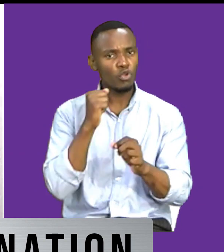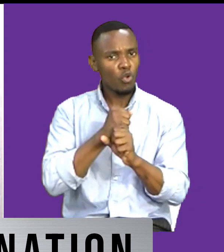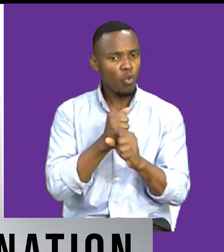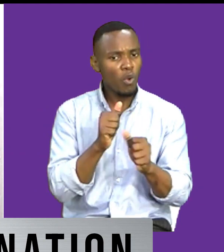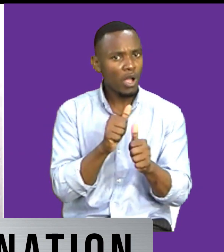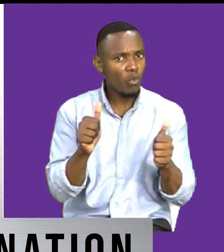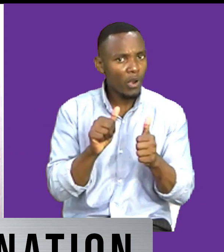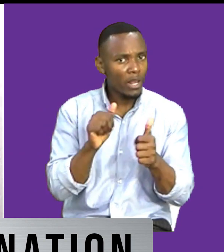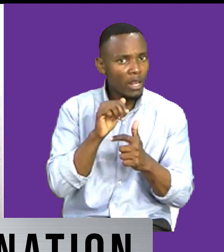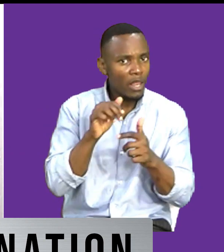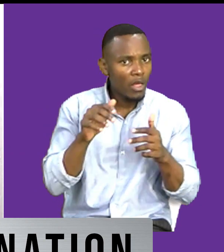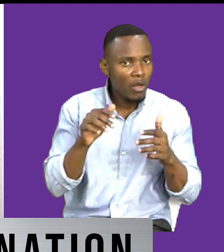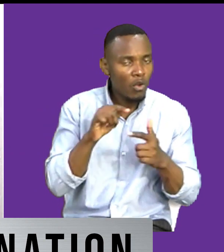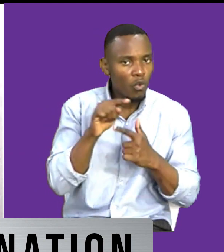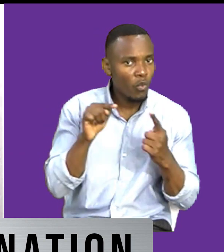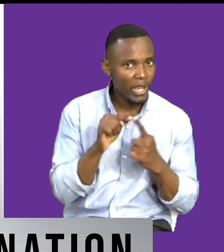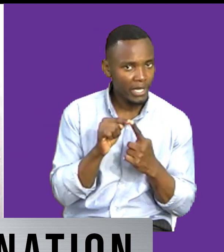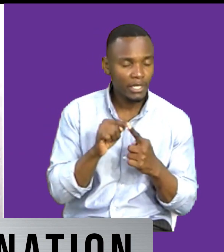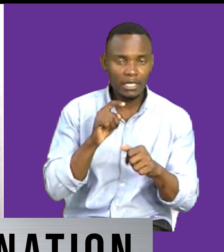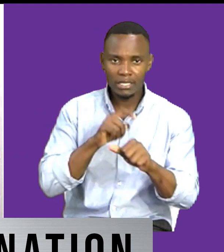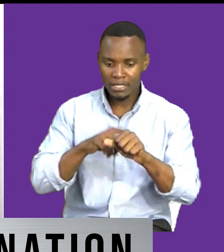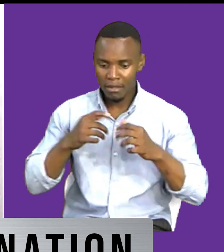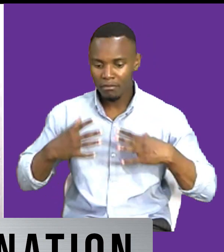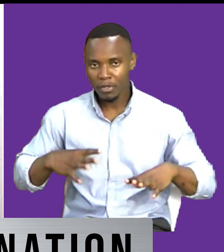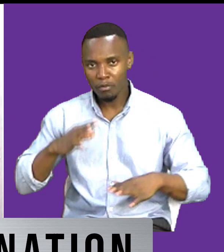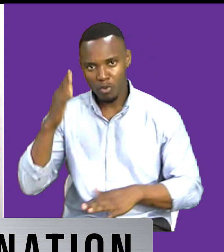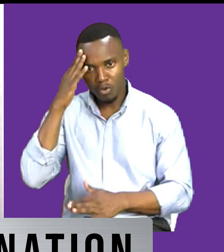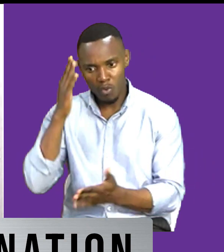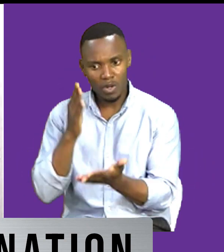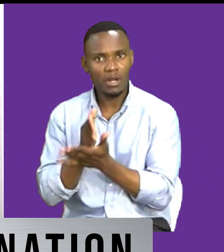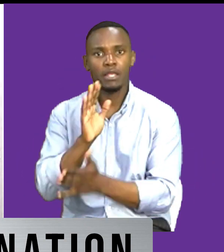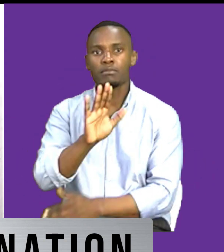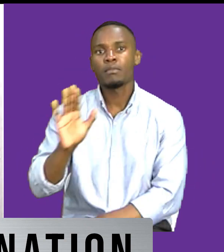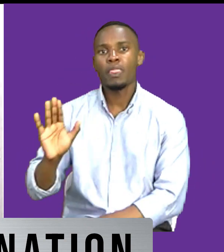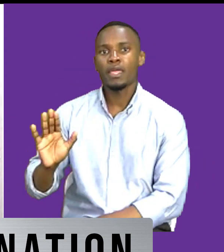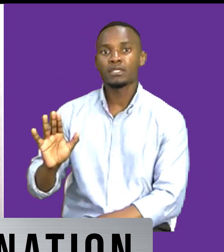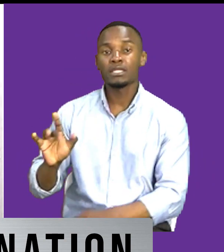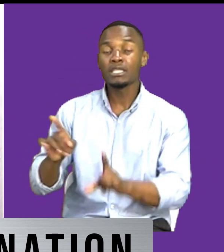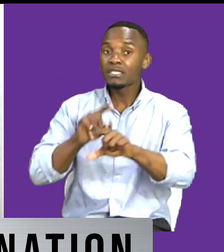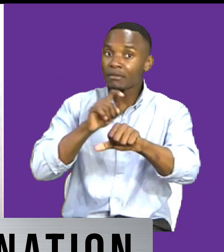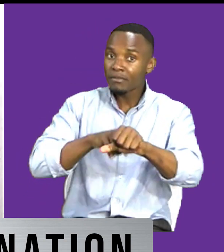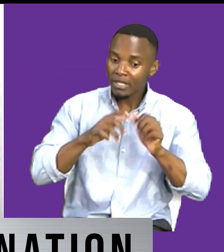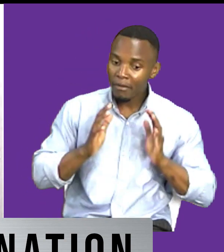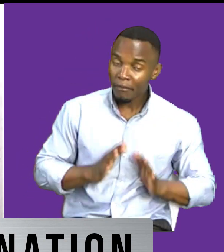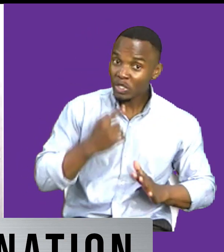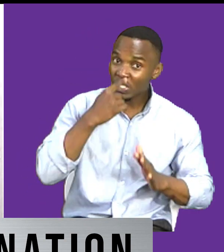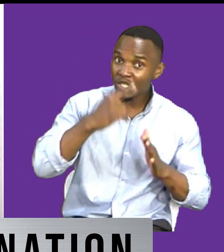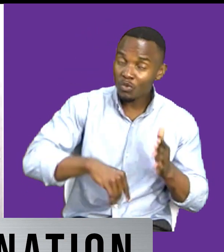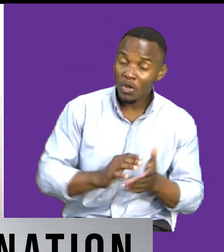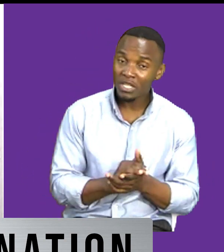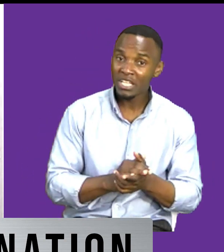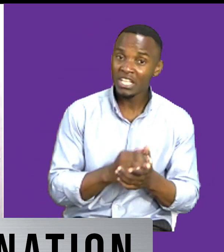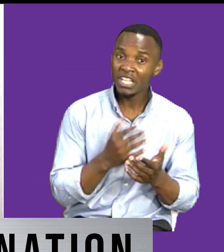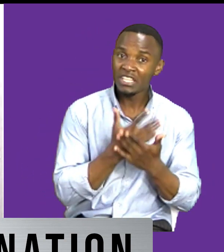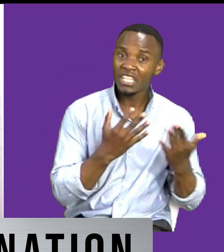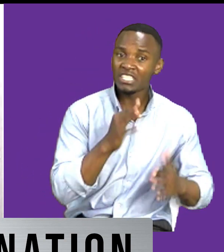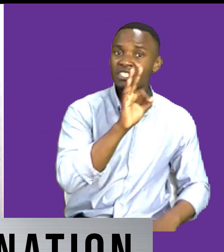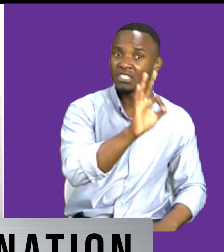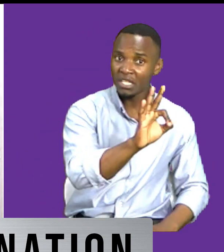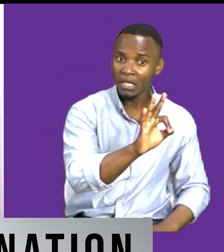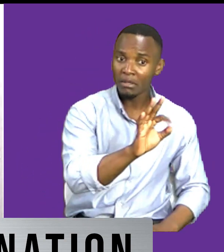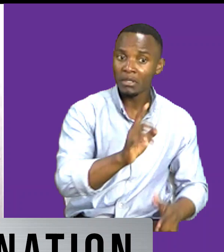and know their rights and know that when a person says that mambo ni matatu, they can actually take